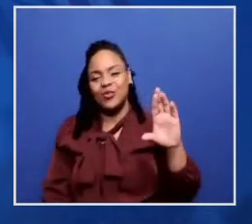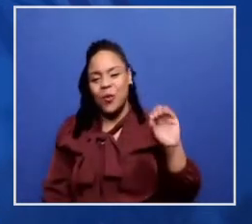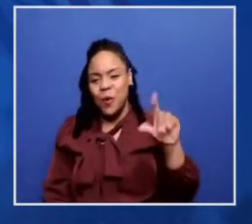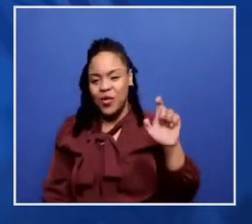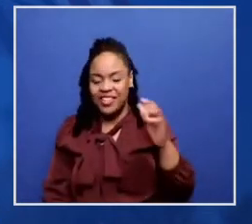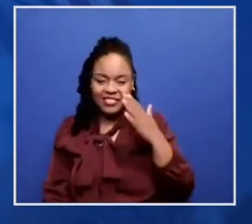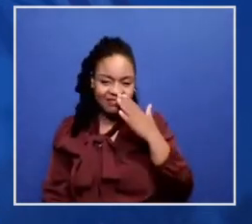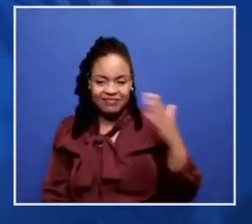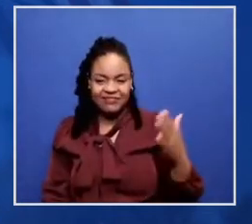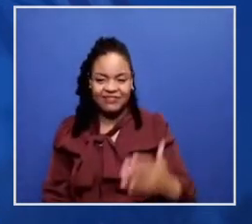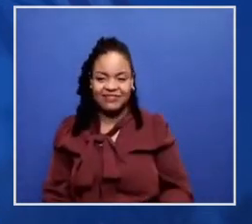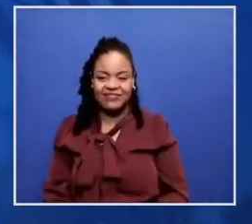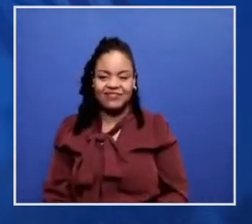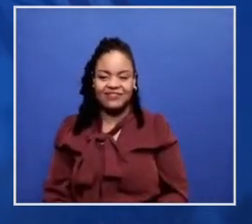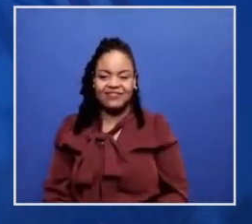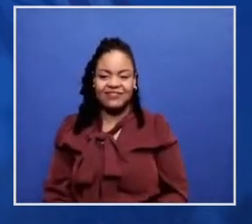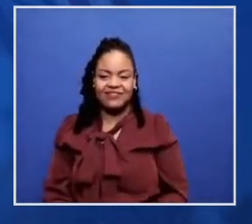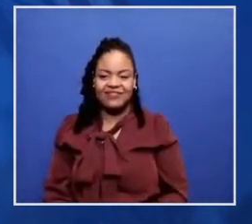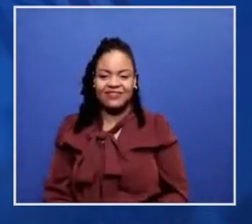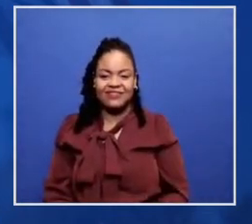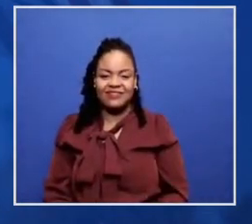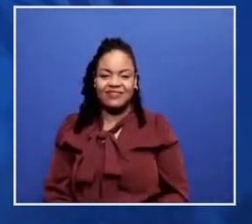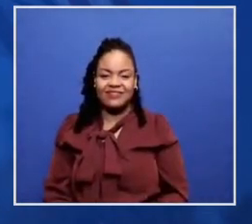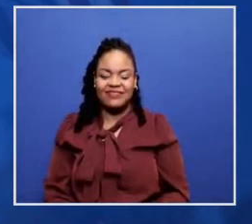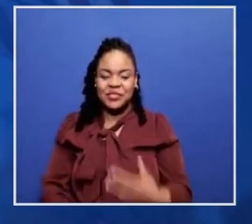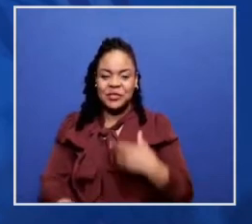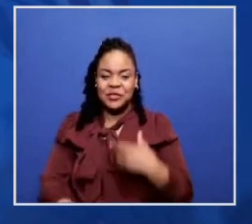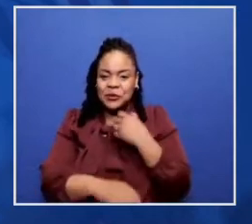Yes. Ooh, I have chills.